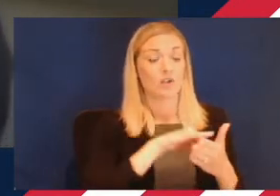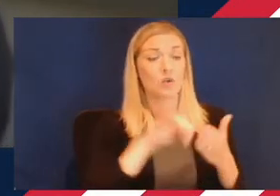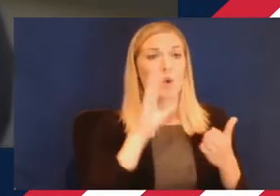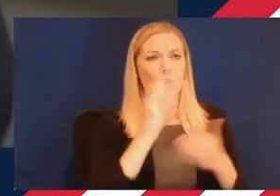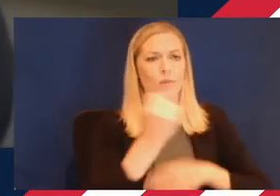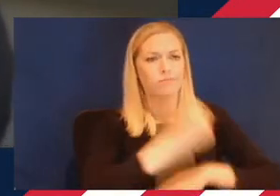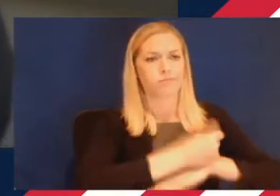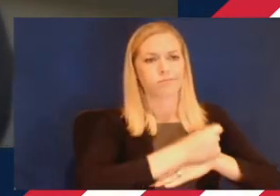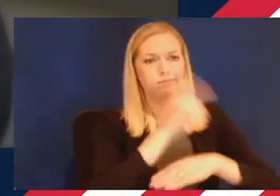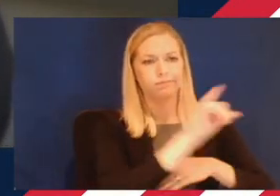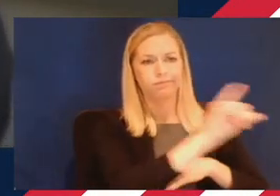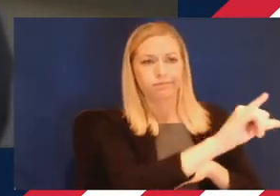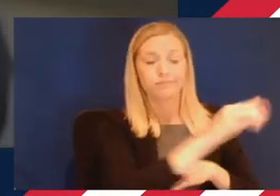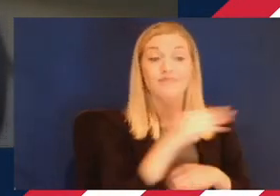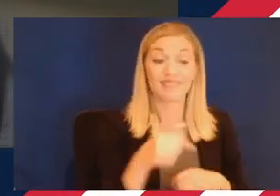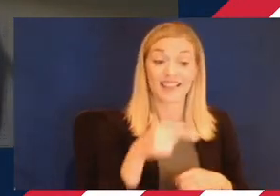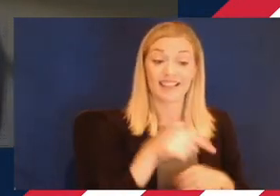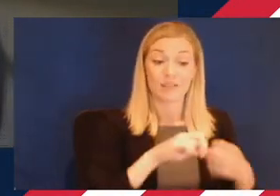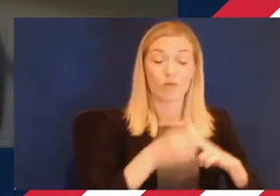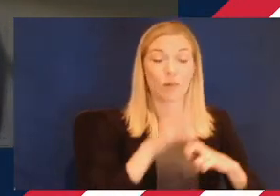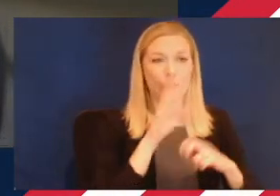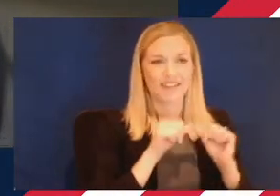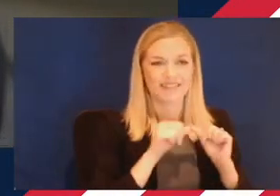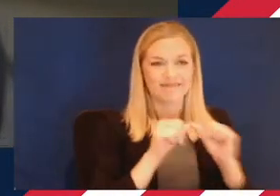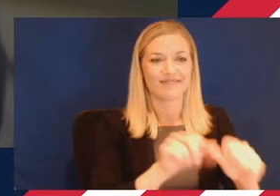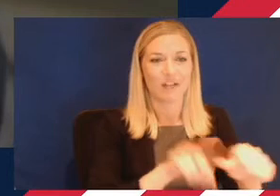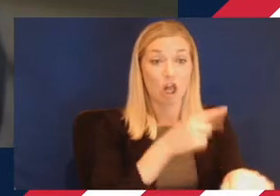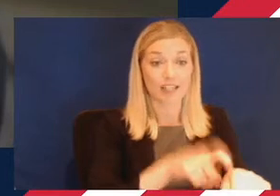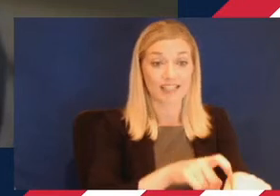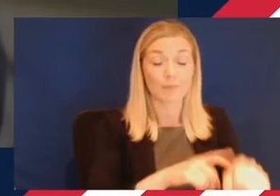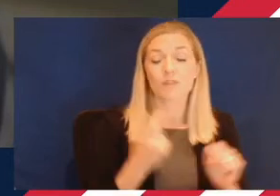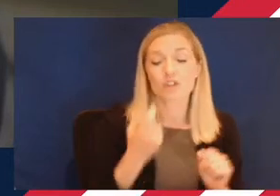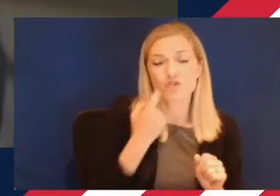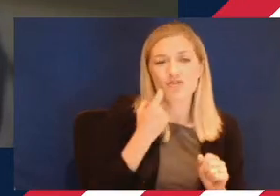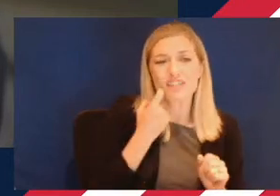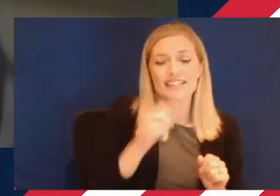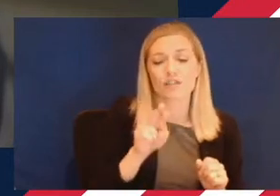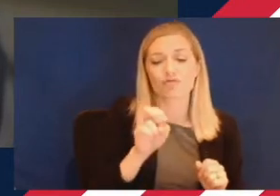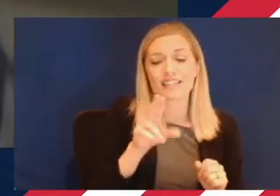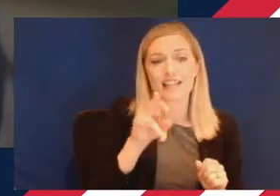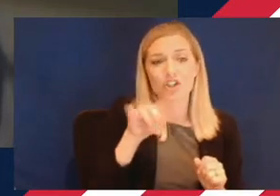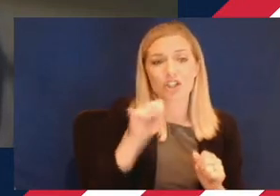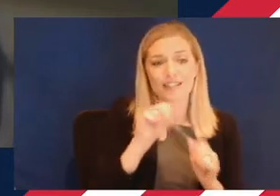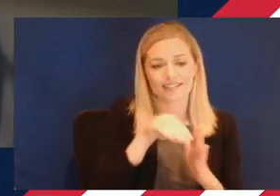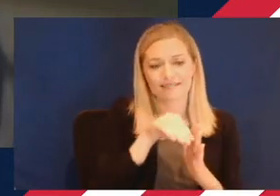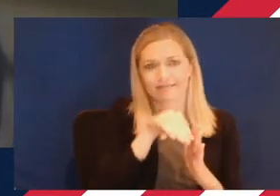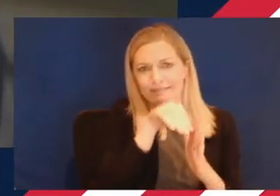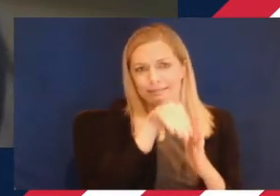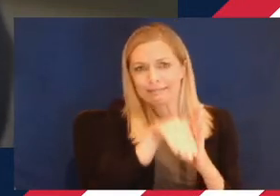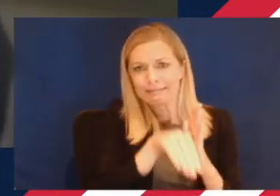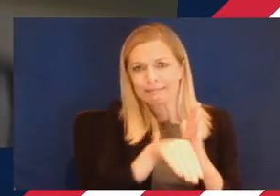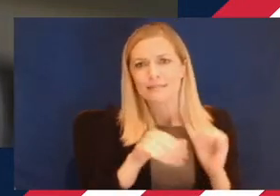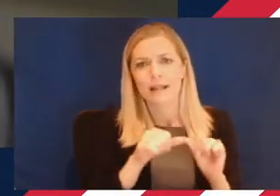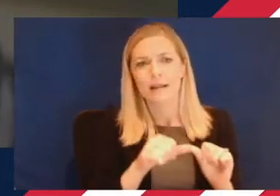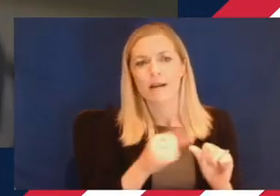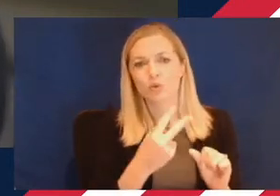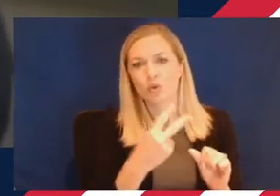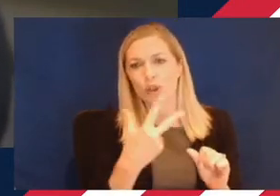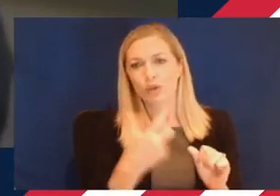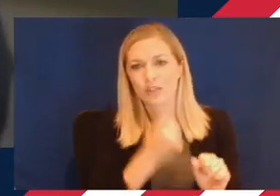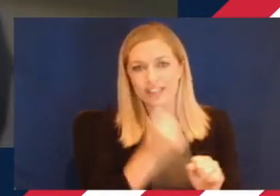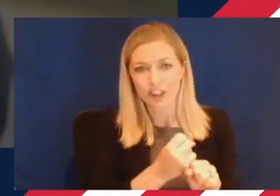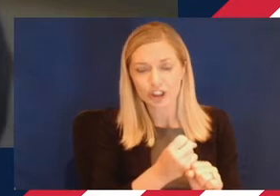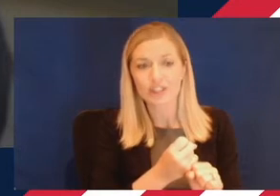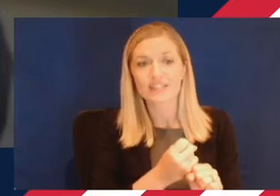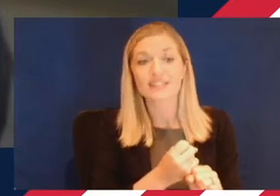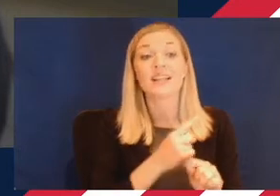will last a while. Recent recessions have lasted 2 to 3 years. It's in the document. I have each recession listed for the last 3 that happened. And then it's taken another